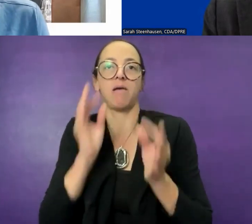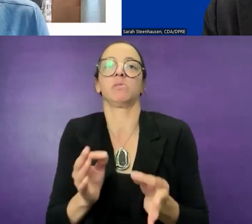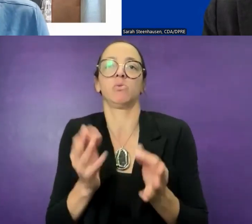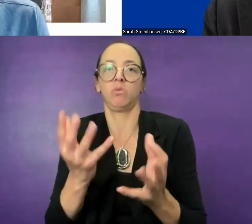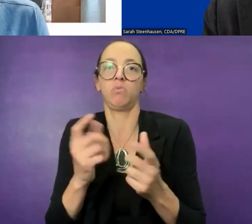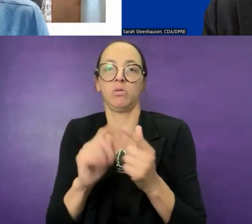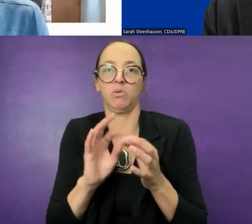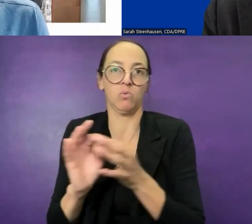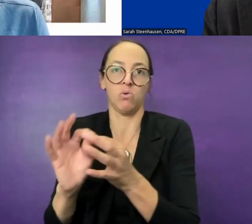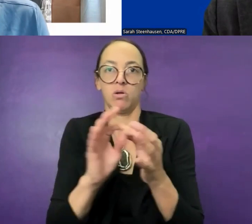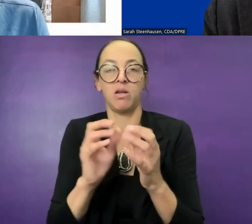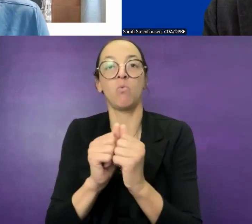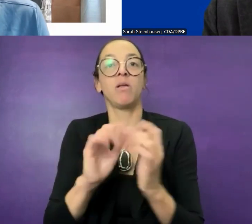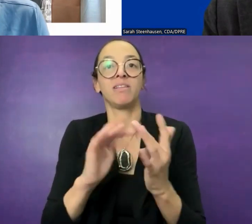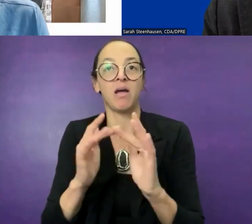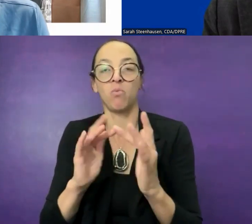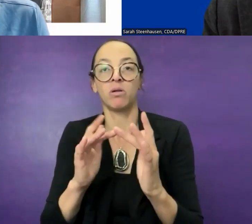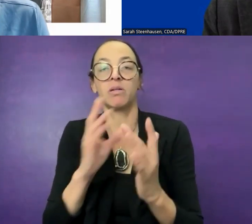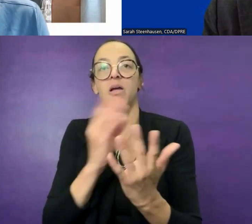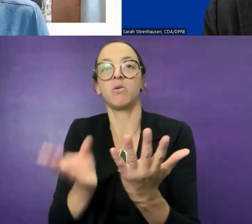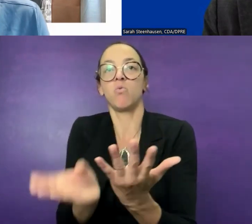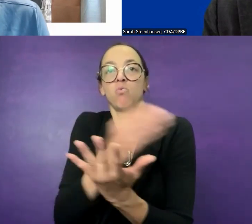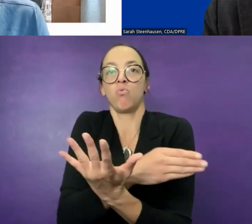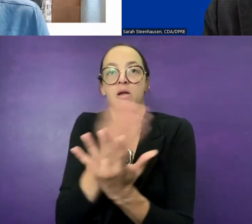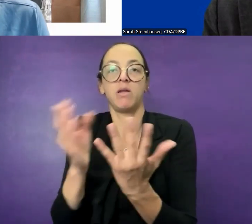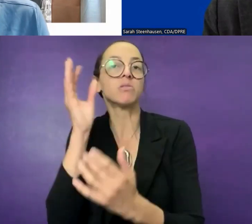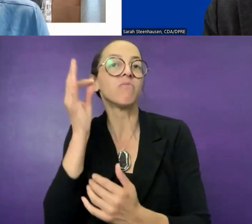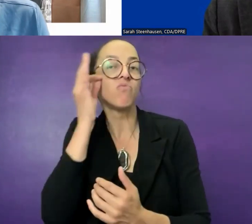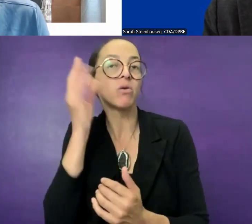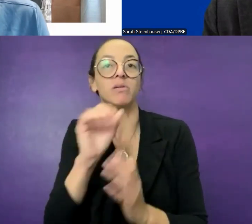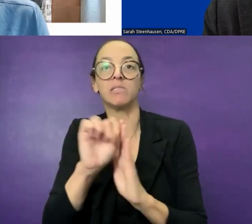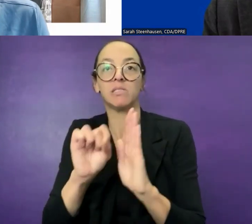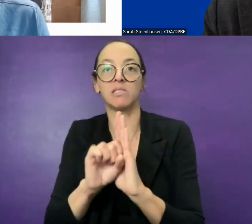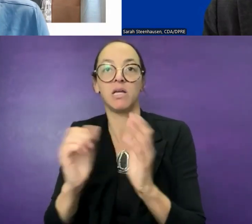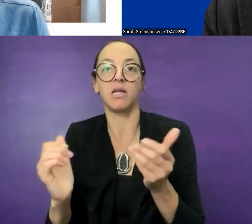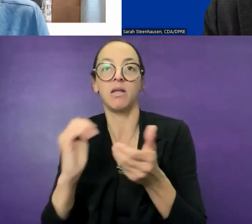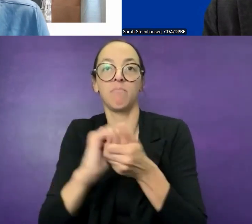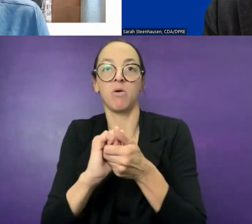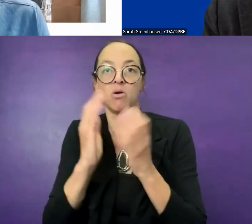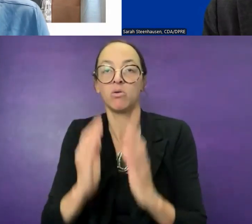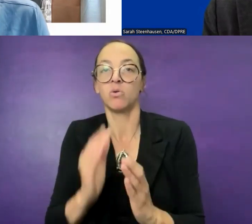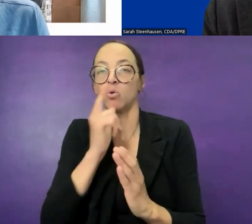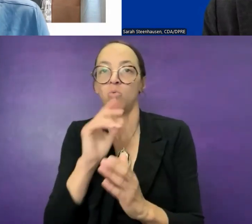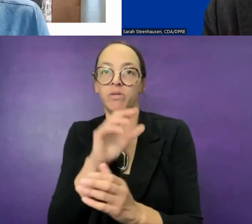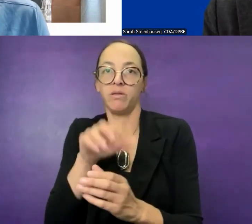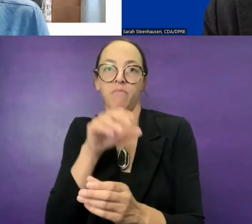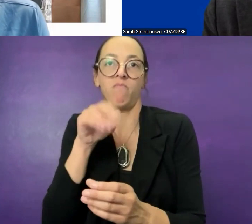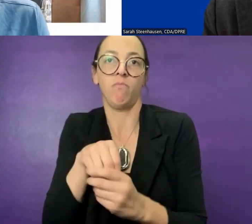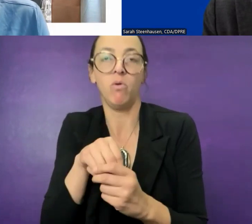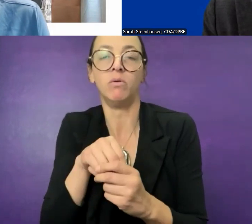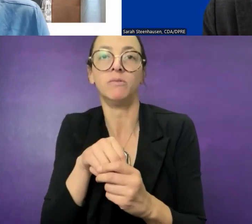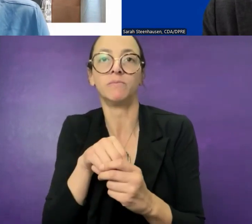with the range of federal and state partners that are involved in this area. And feel free to raise